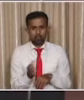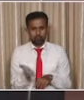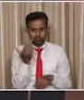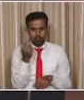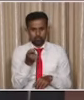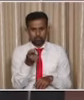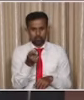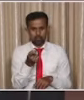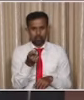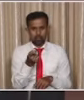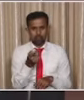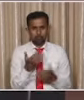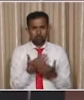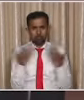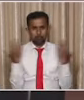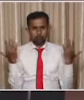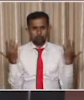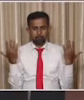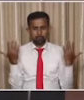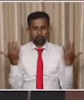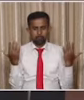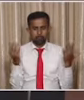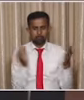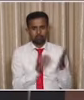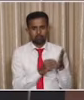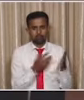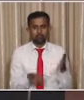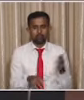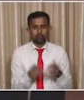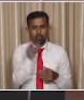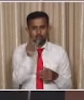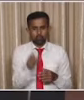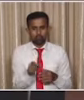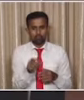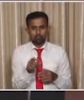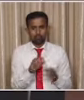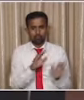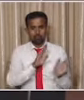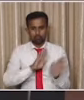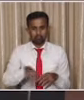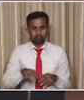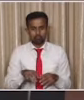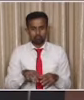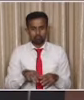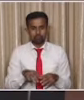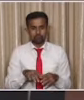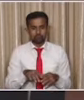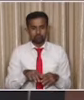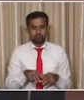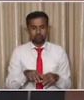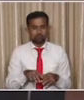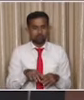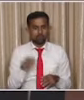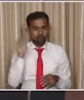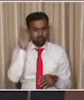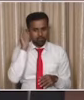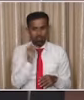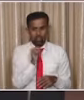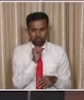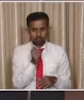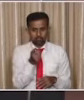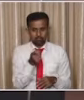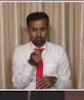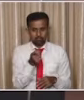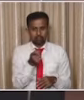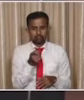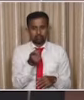that you all have given up on the Human Rights Council. Is that correct? You all have given, I heard the top person telling